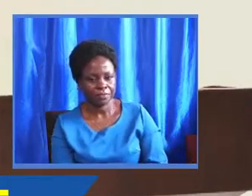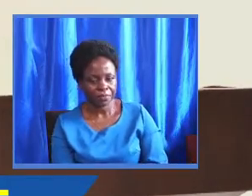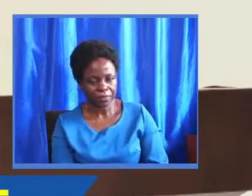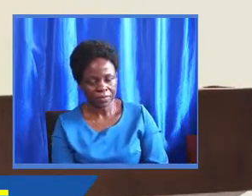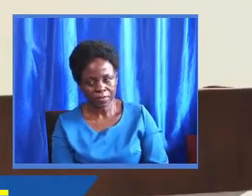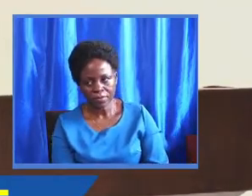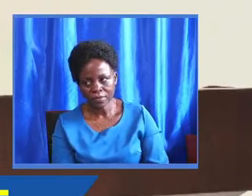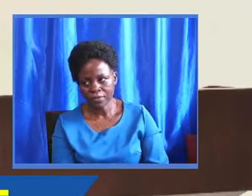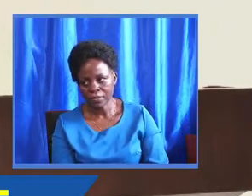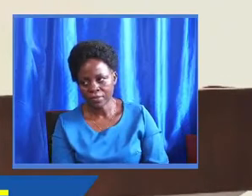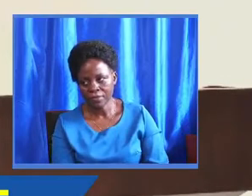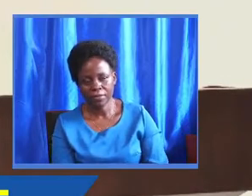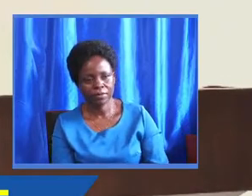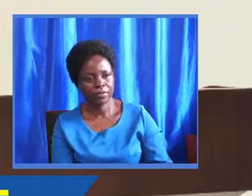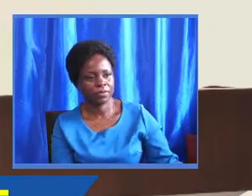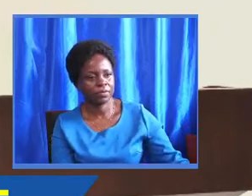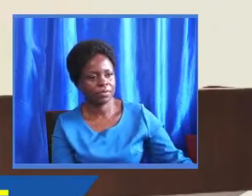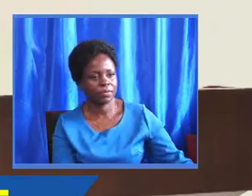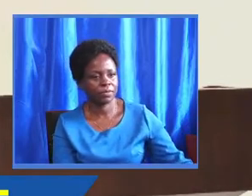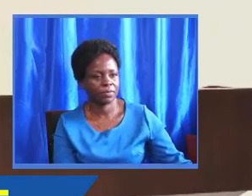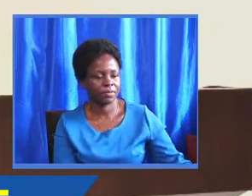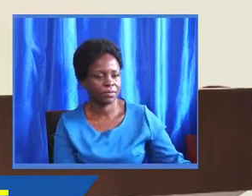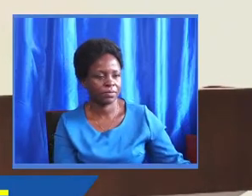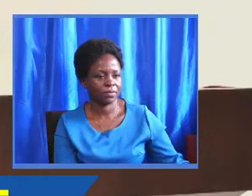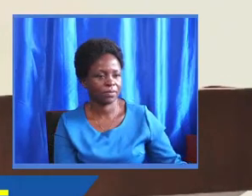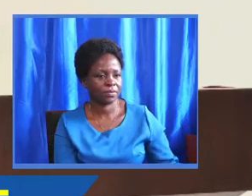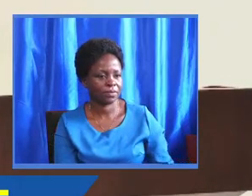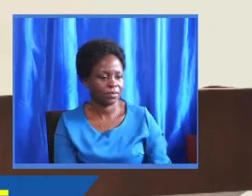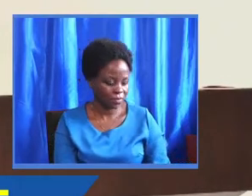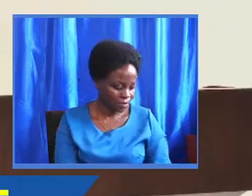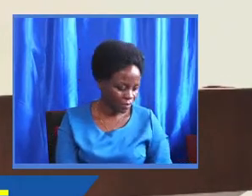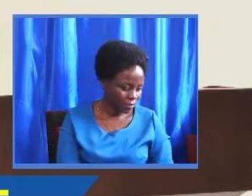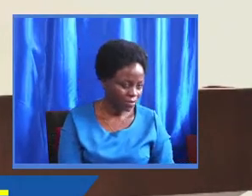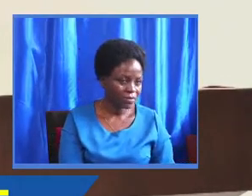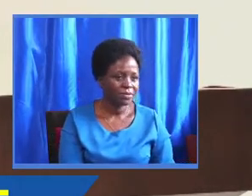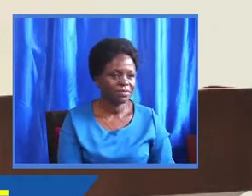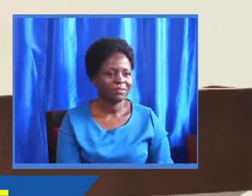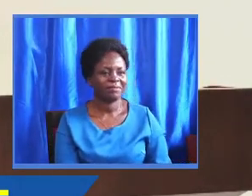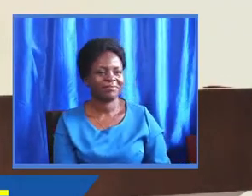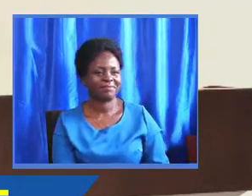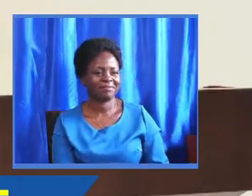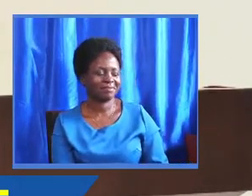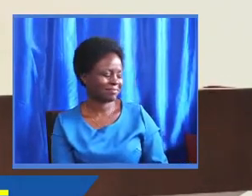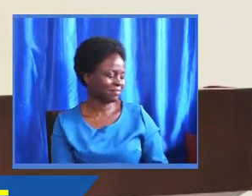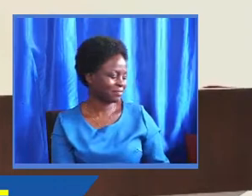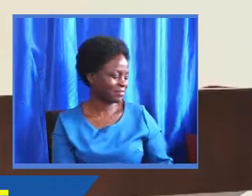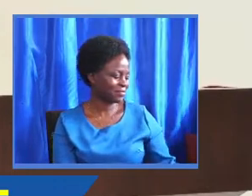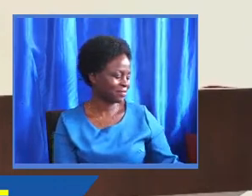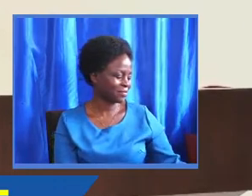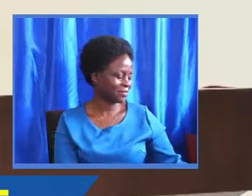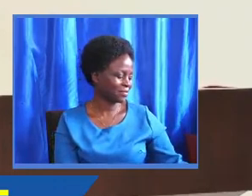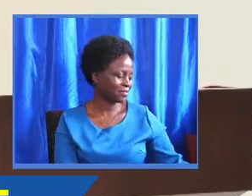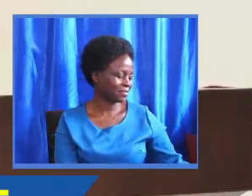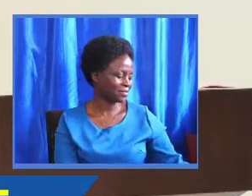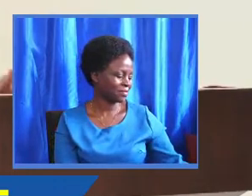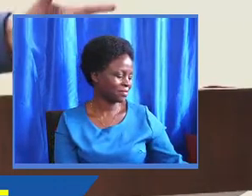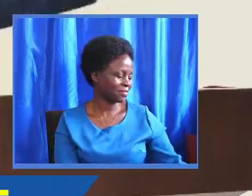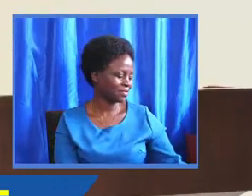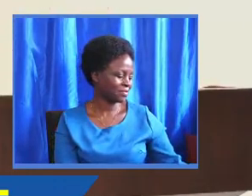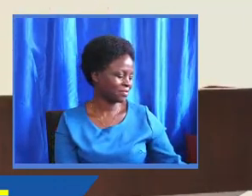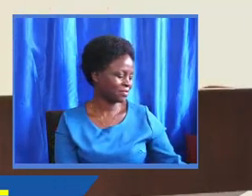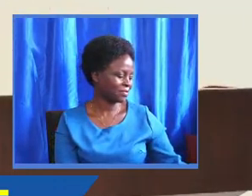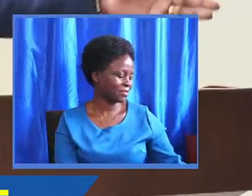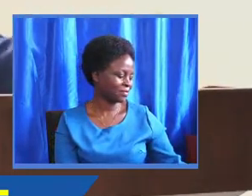They haven't charged the taxman because they know that the money we have is for the taxpayer. And we appreciate them for that. Yes,